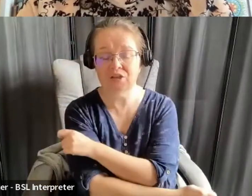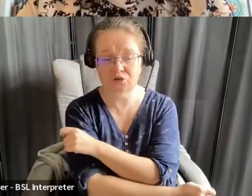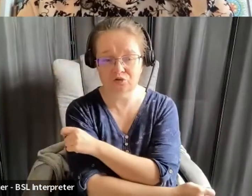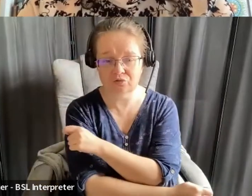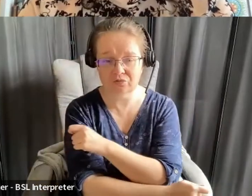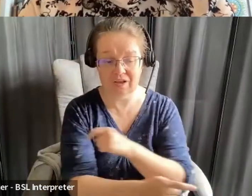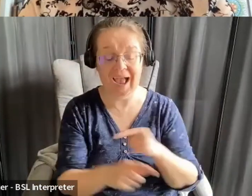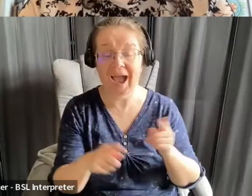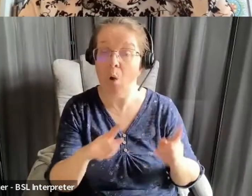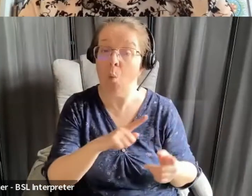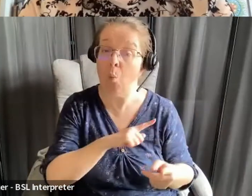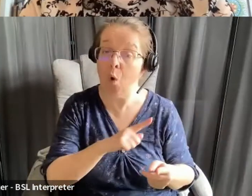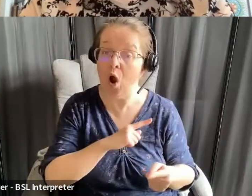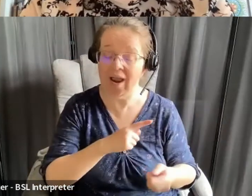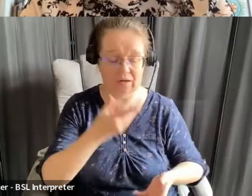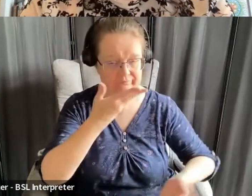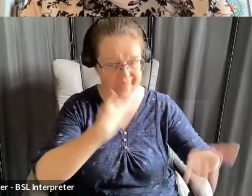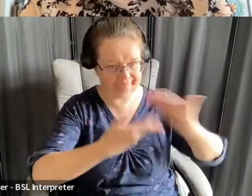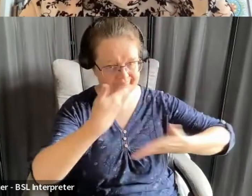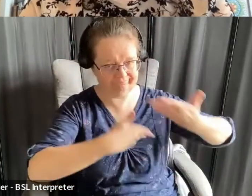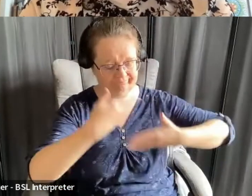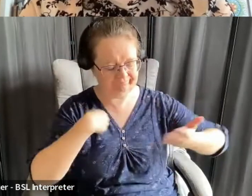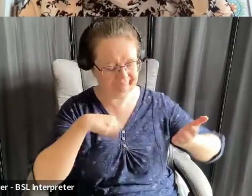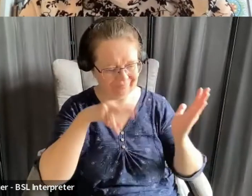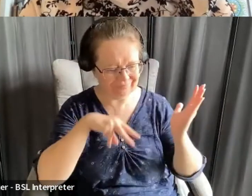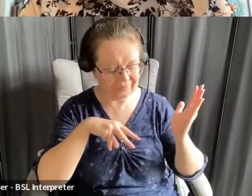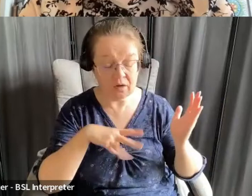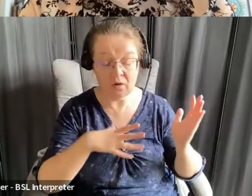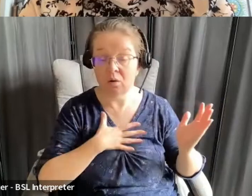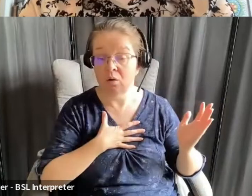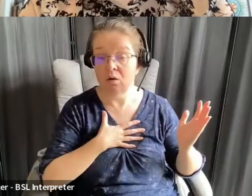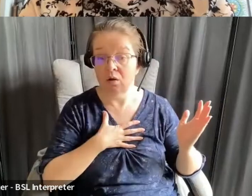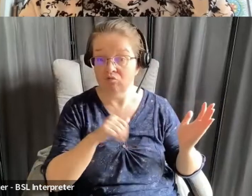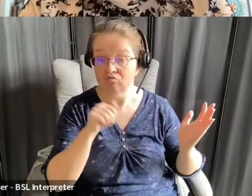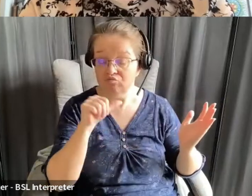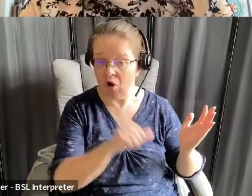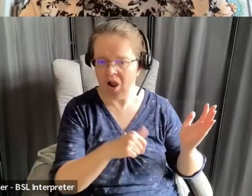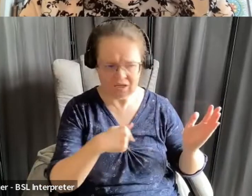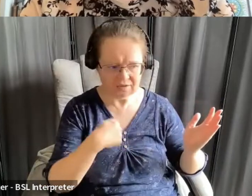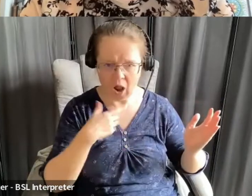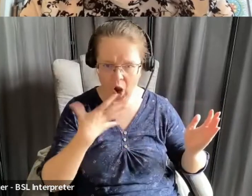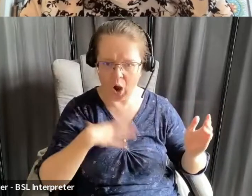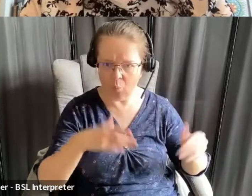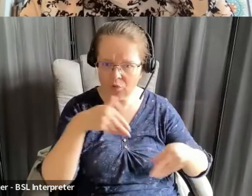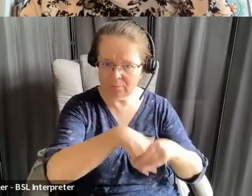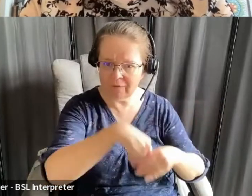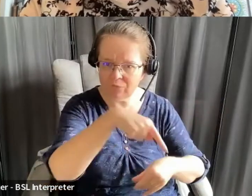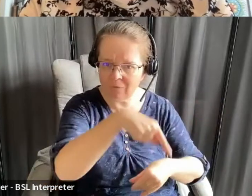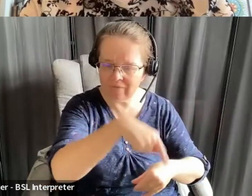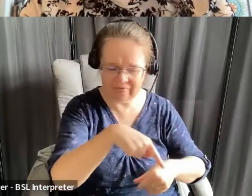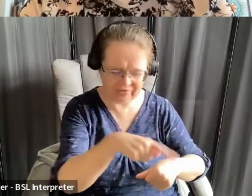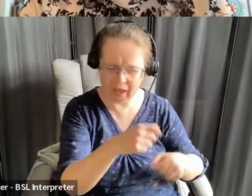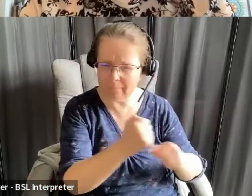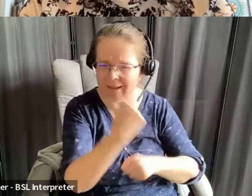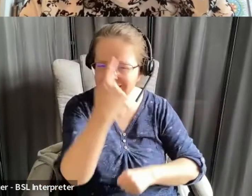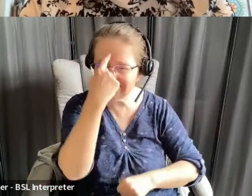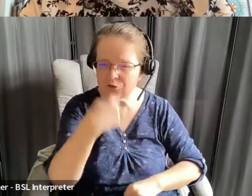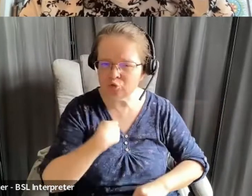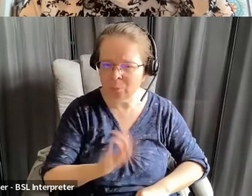why. And I sort of thought, yeah, I want to be part of that. That makes a lot of sense to